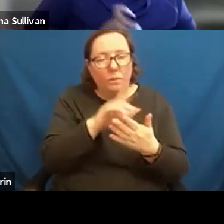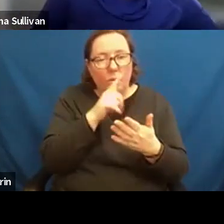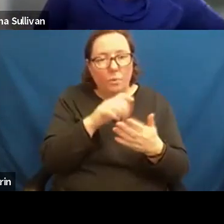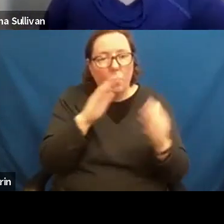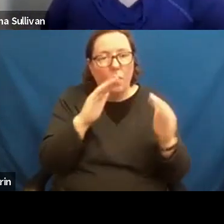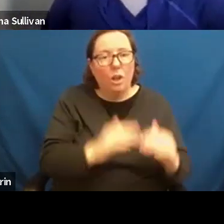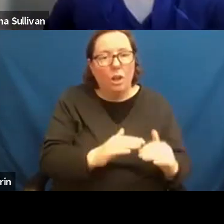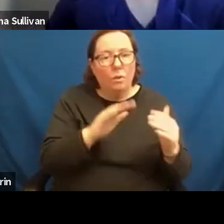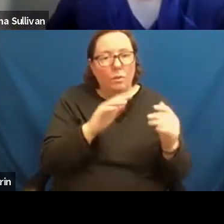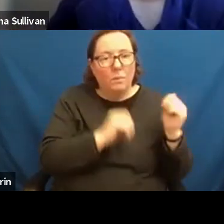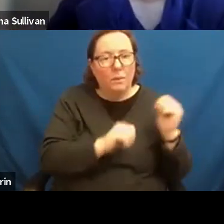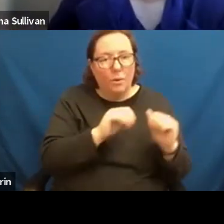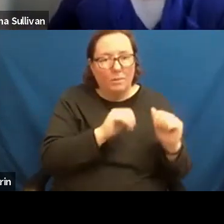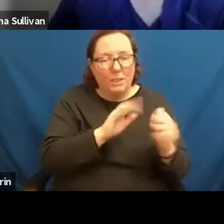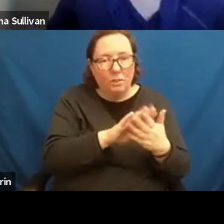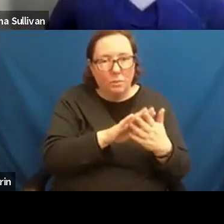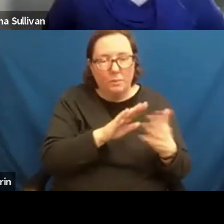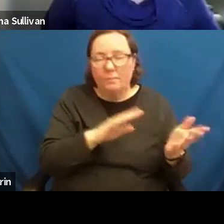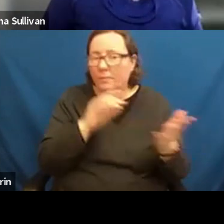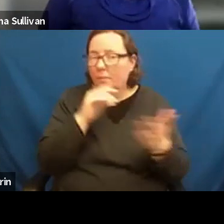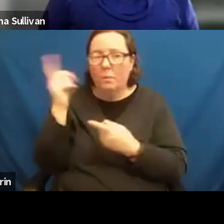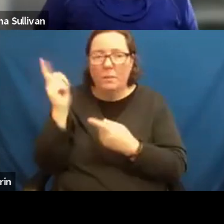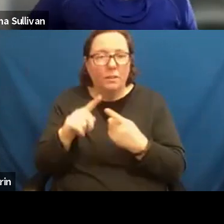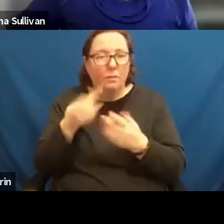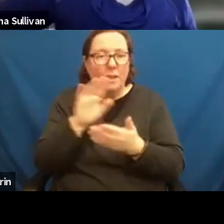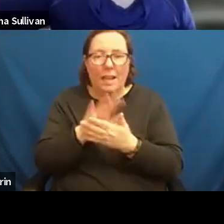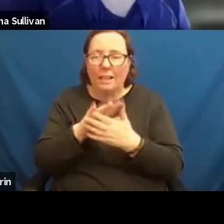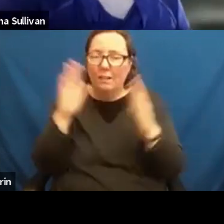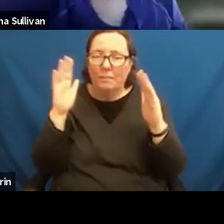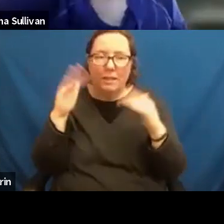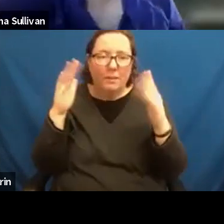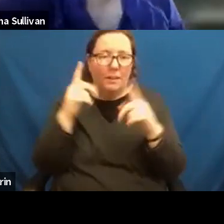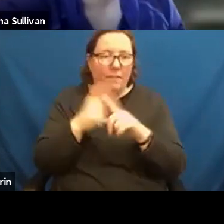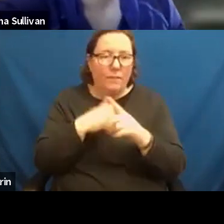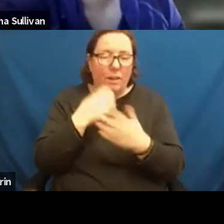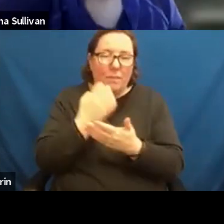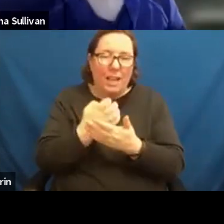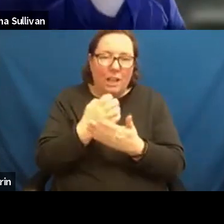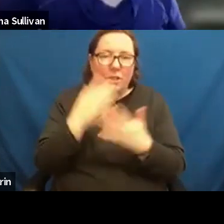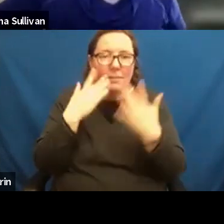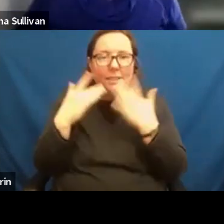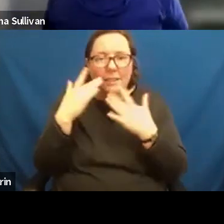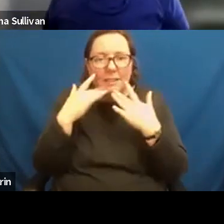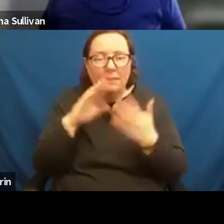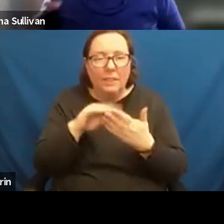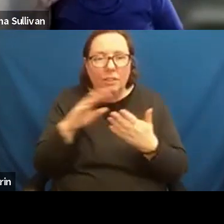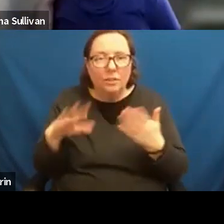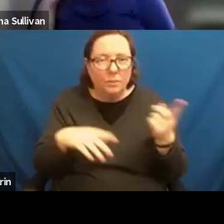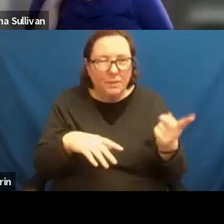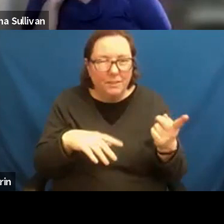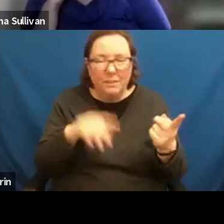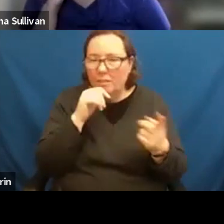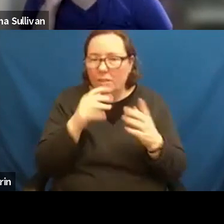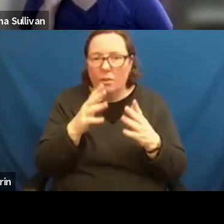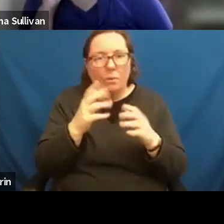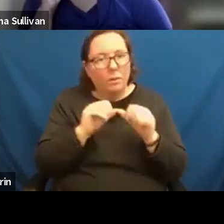performing. Do not dilute academic expectations from economically disadvantaged children. Do not